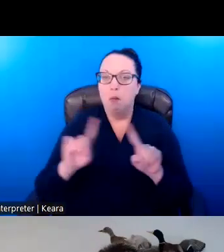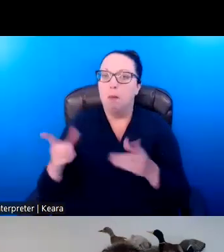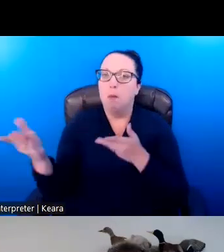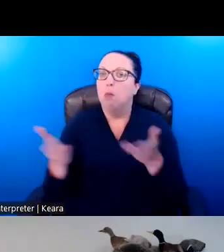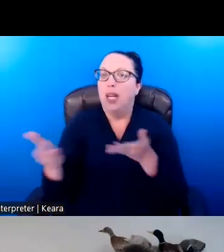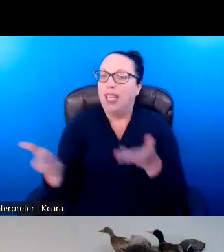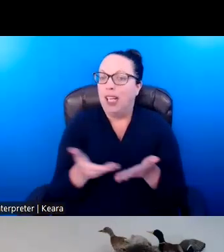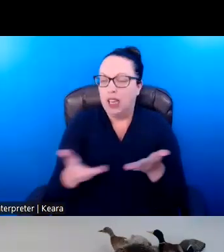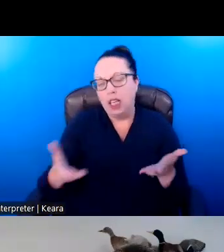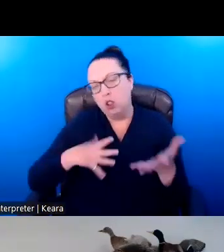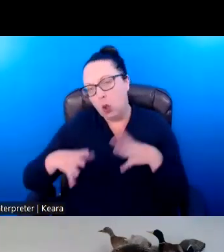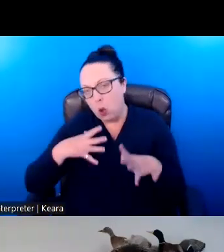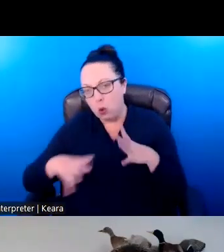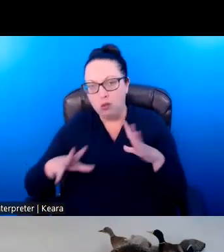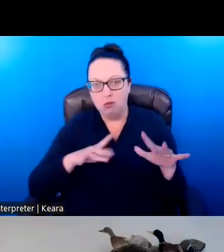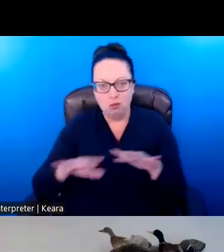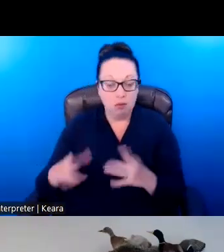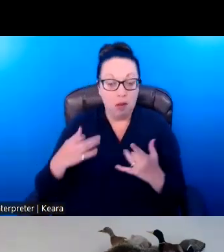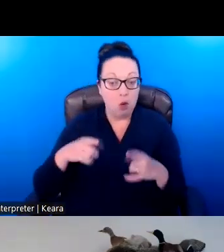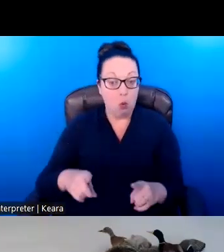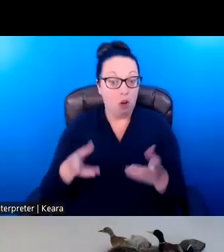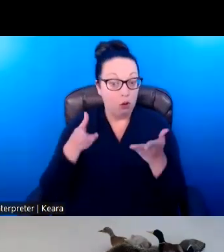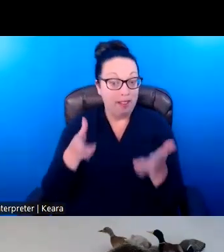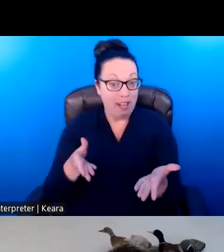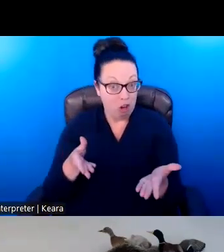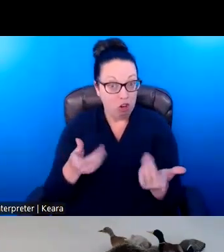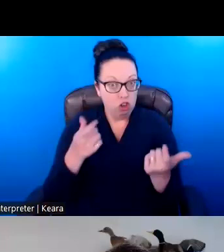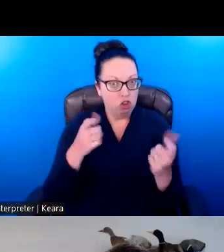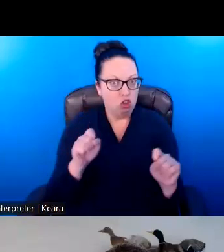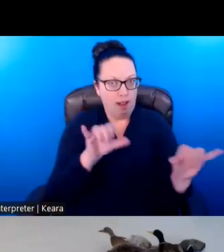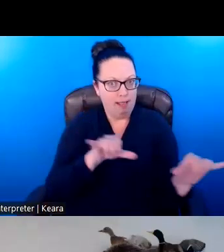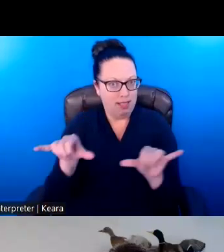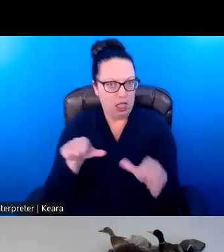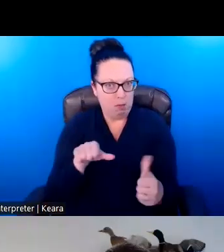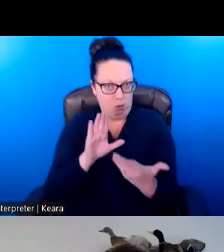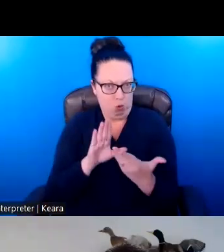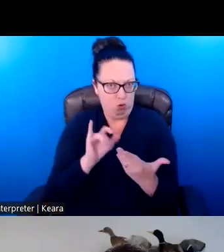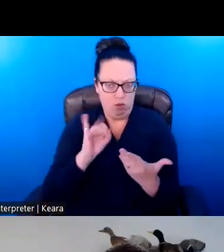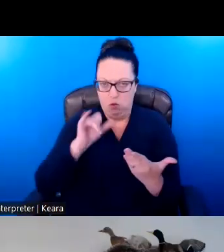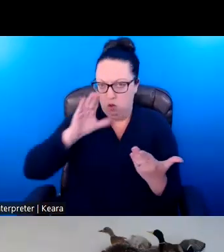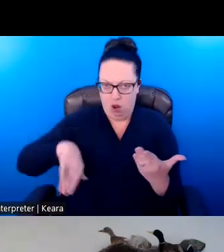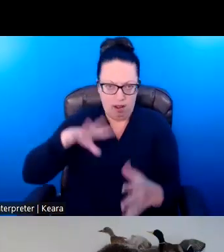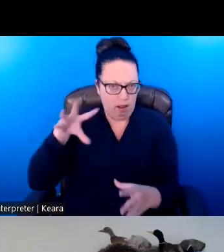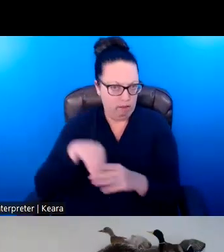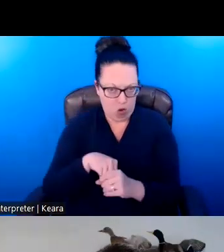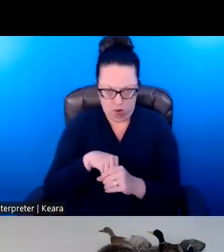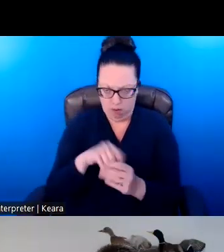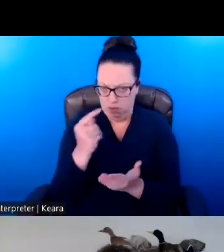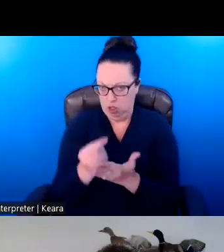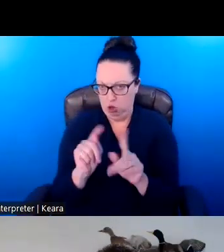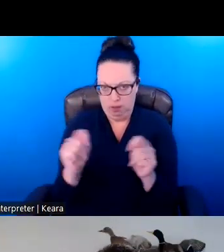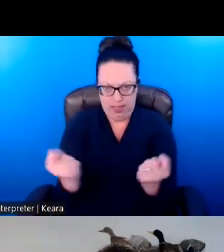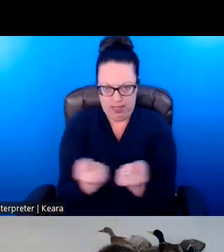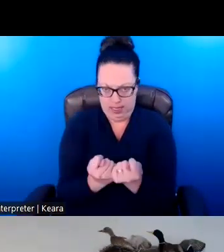clothes. And while you're physically there, try that same approach. If you aren't yet involved with the treatment team of your loved